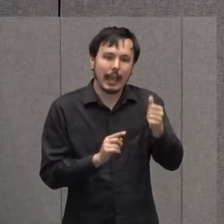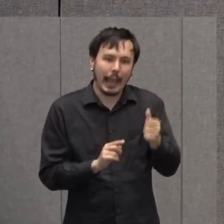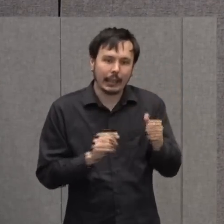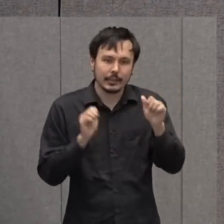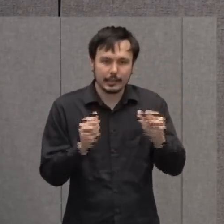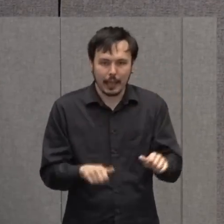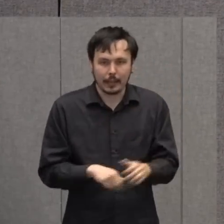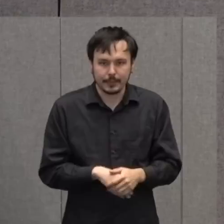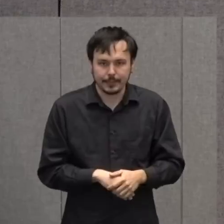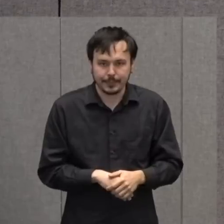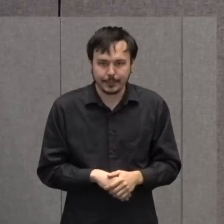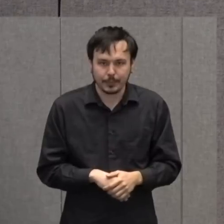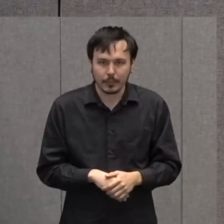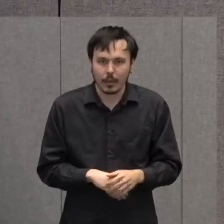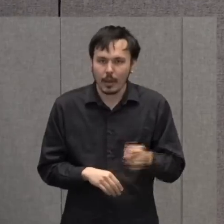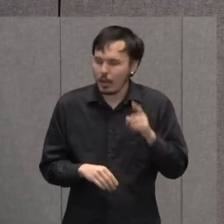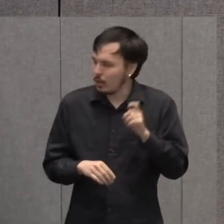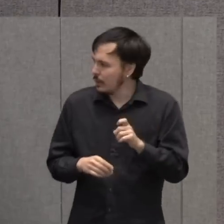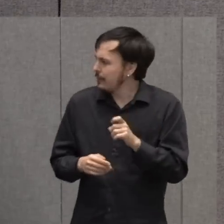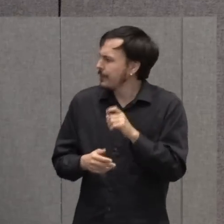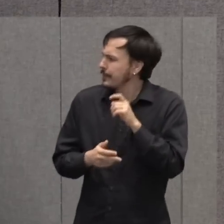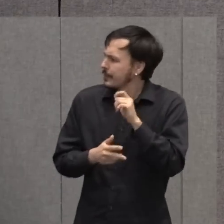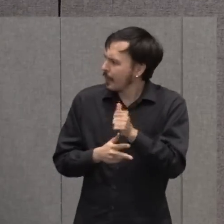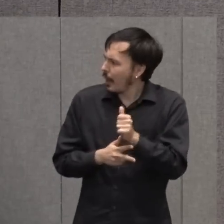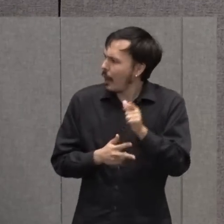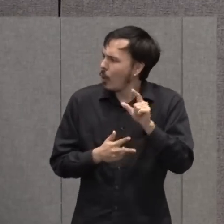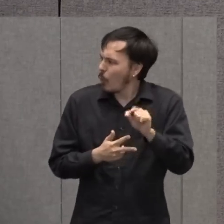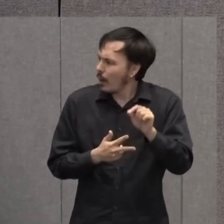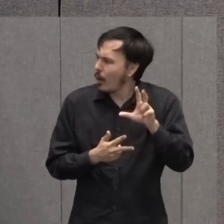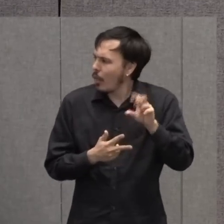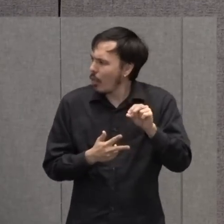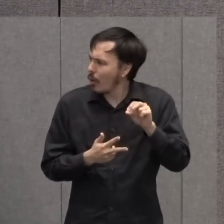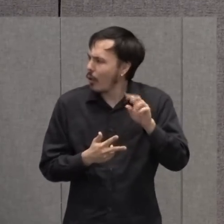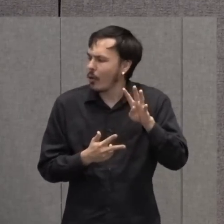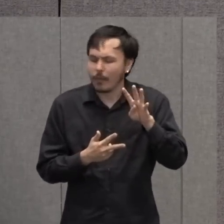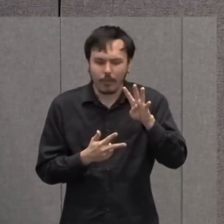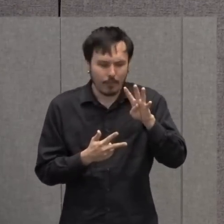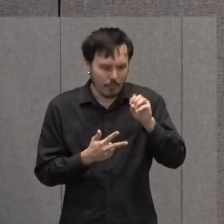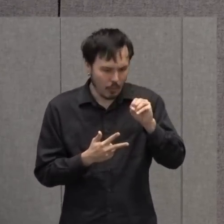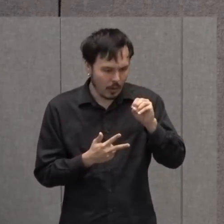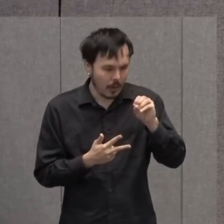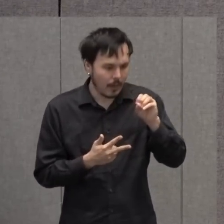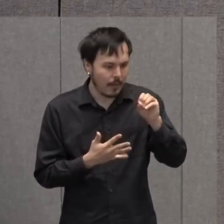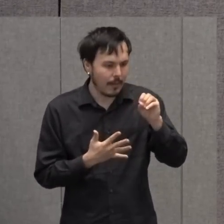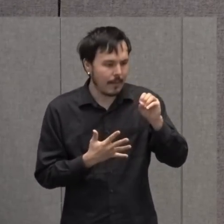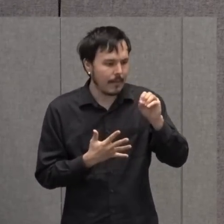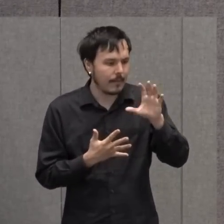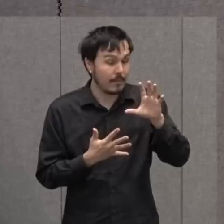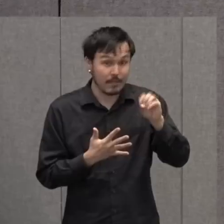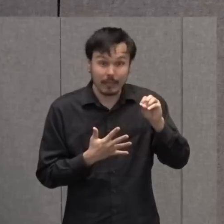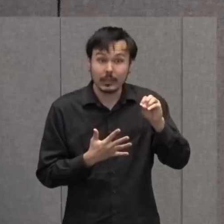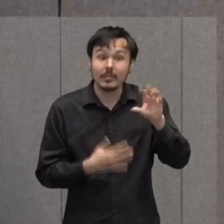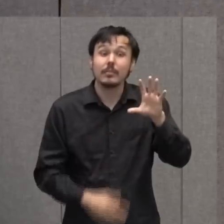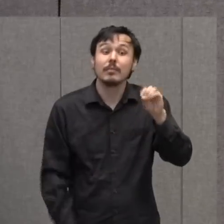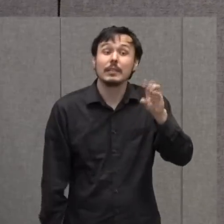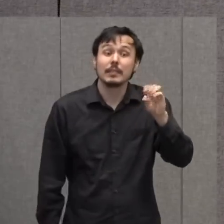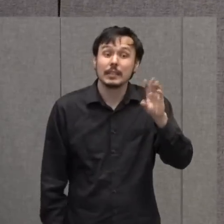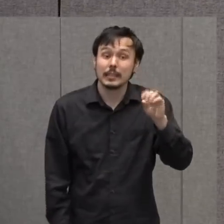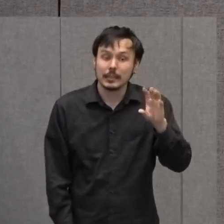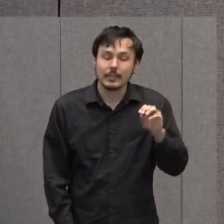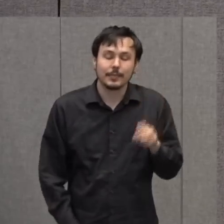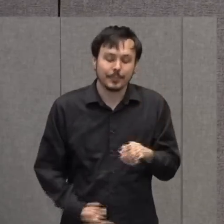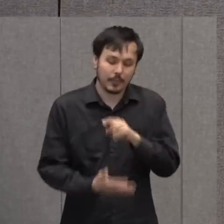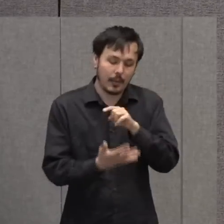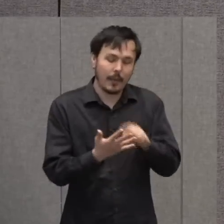10, 20, 30, 40, 50. So there are my